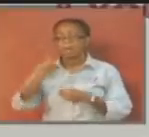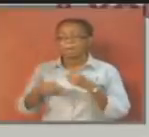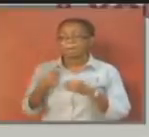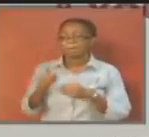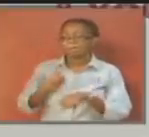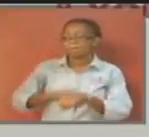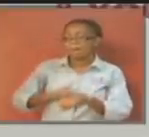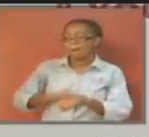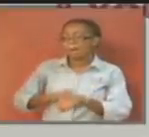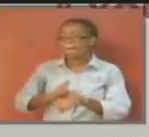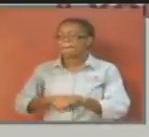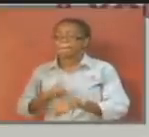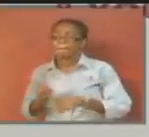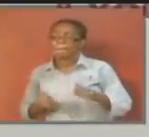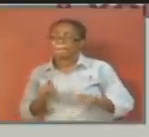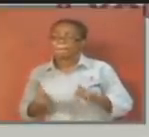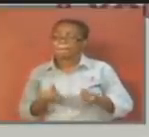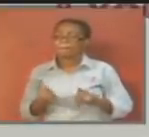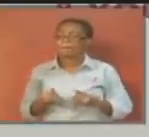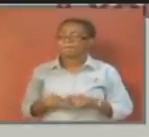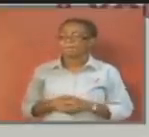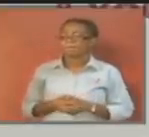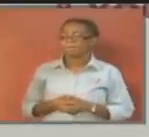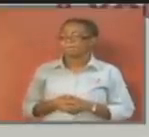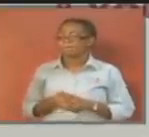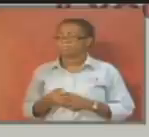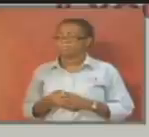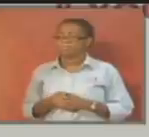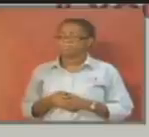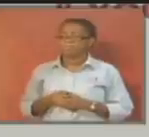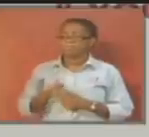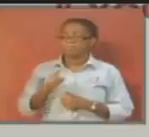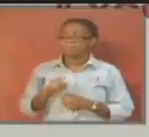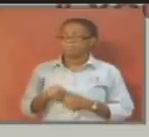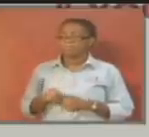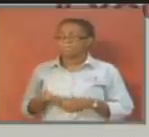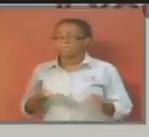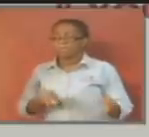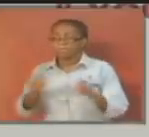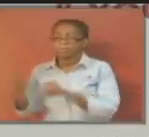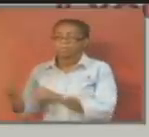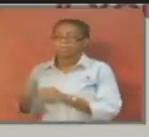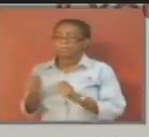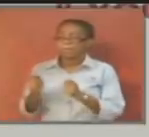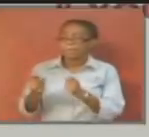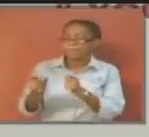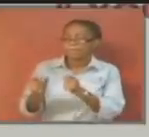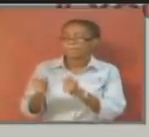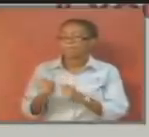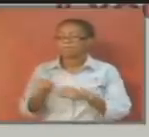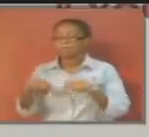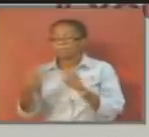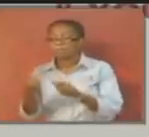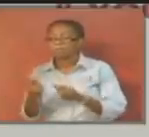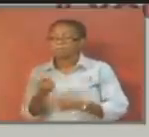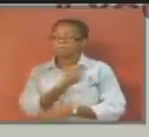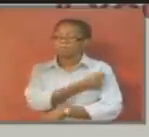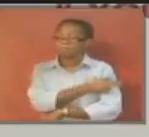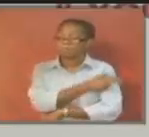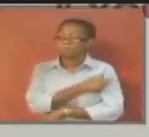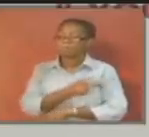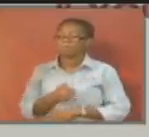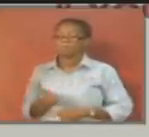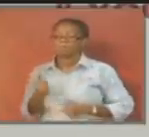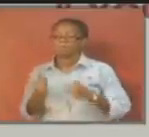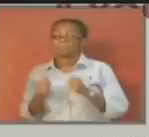update, I think, on the Prime Minister's conference on Saturday as to how much time it takes to actually transfer a patient. They have a dedicated fleet,